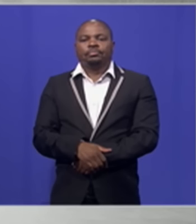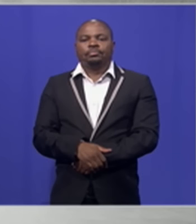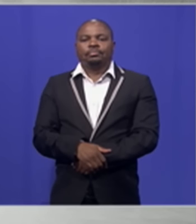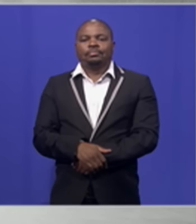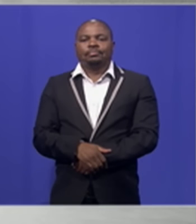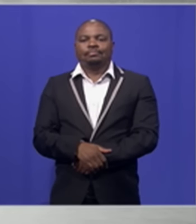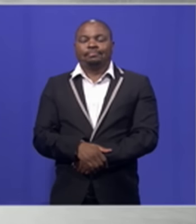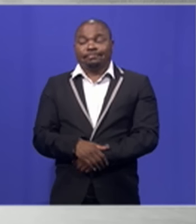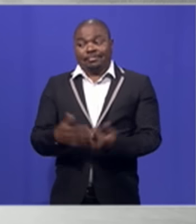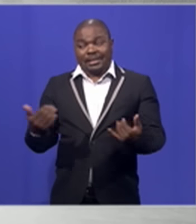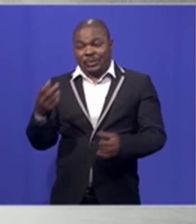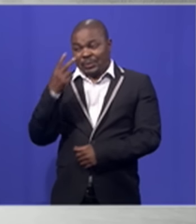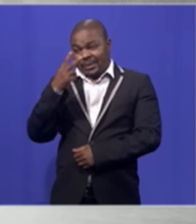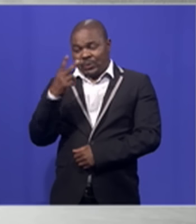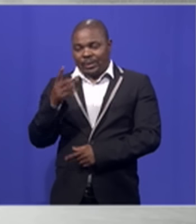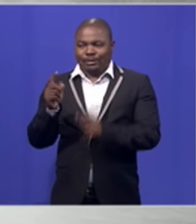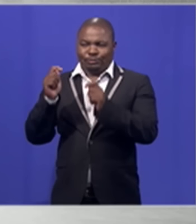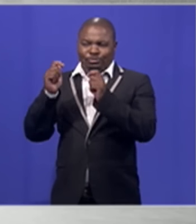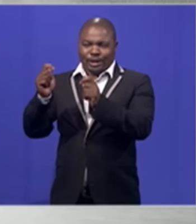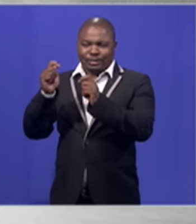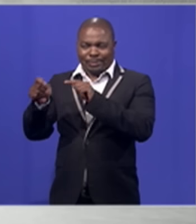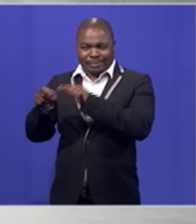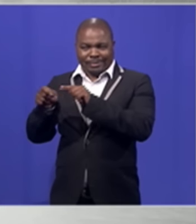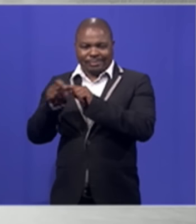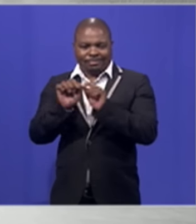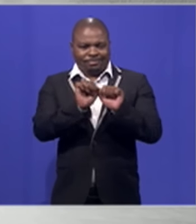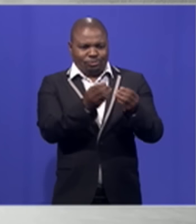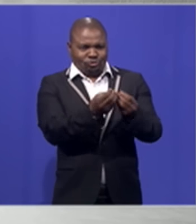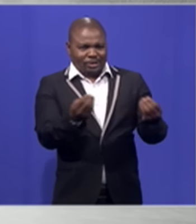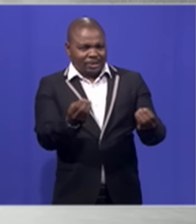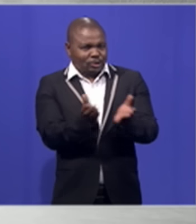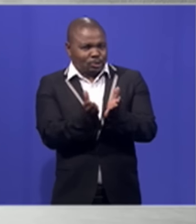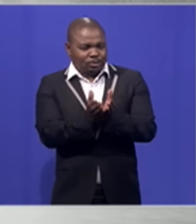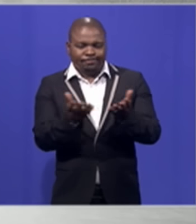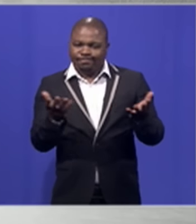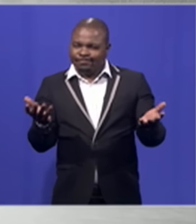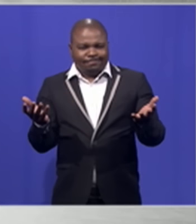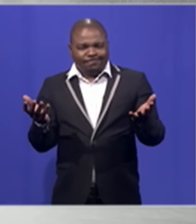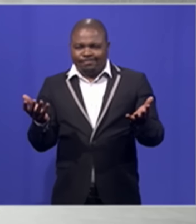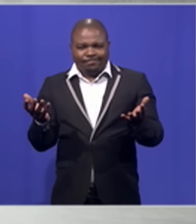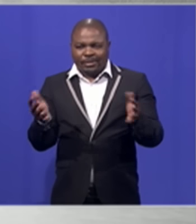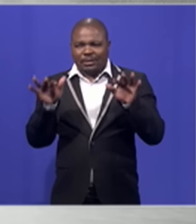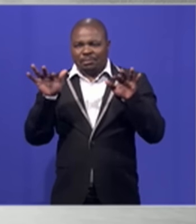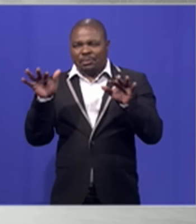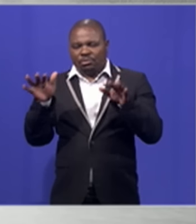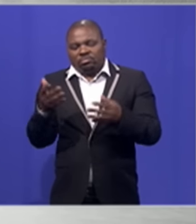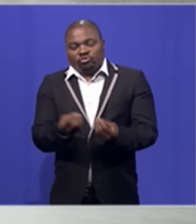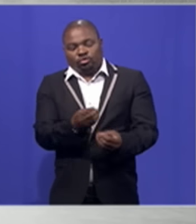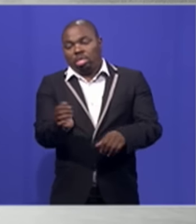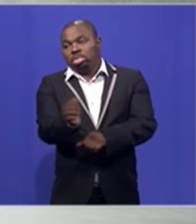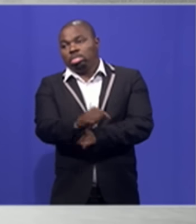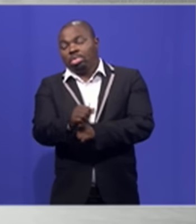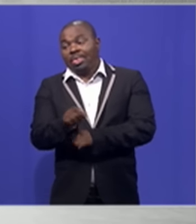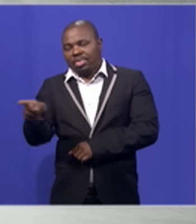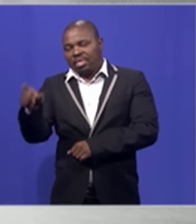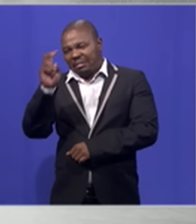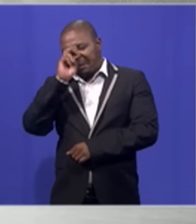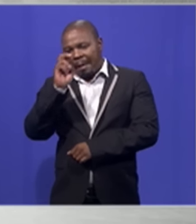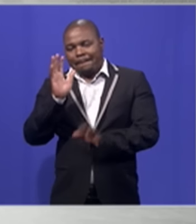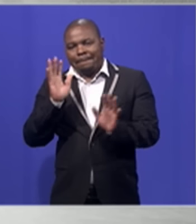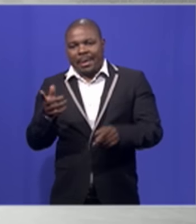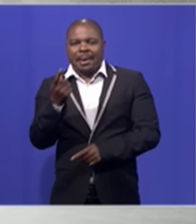Seo se ipontšha botse gore be dinamela tše dinametša bana ba rena ba sekolo ka mehla le matšatši ga ba ne taba le maphelo a bana ba rena bona ba itebeletše fela